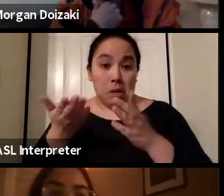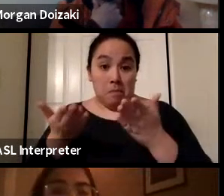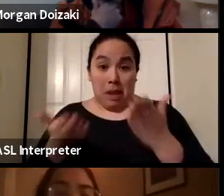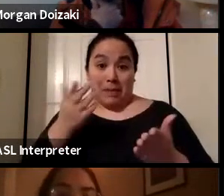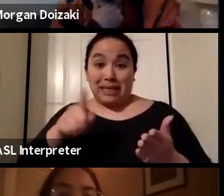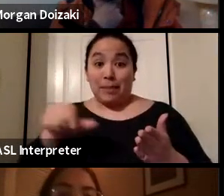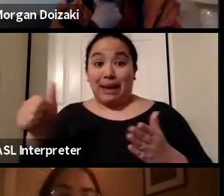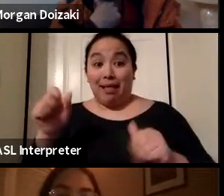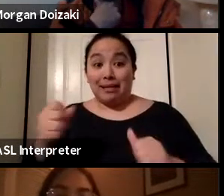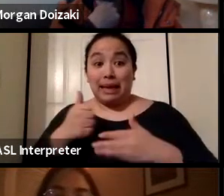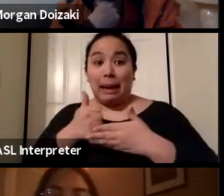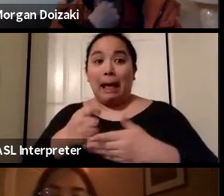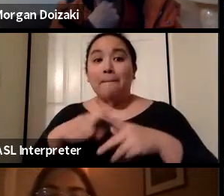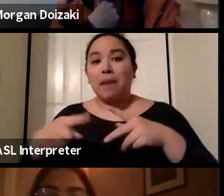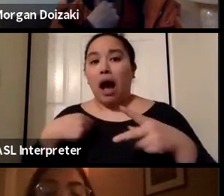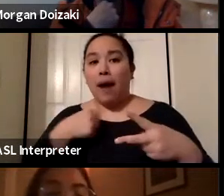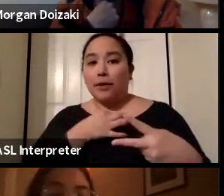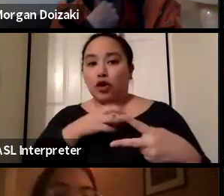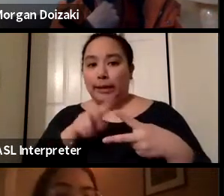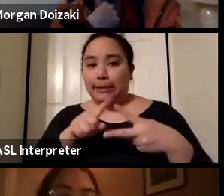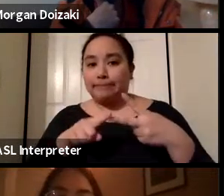but I would like to know those 2 things.